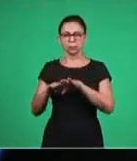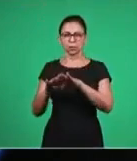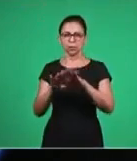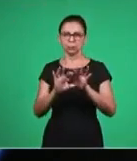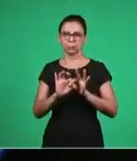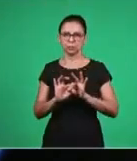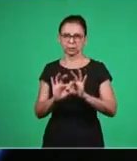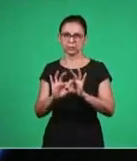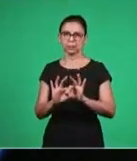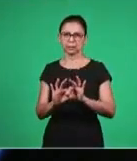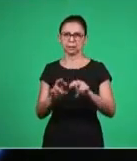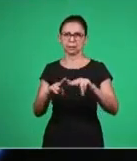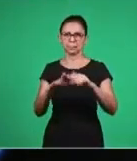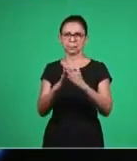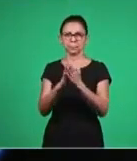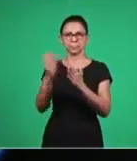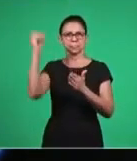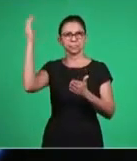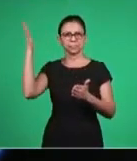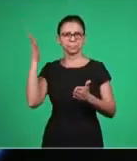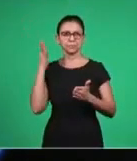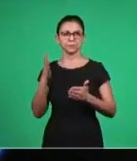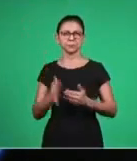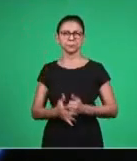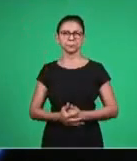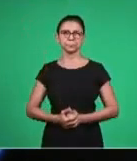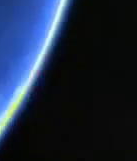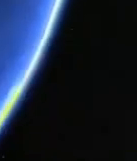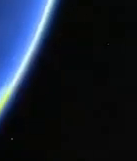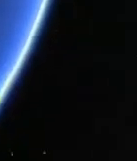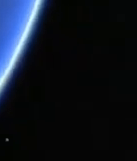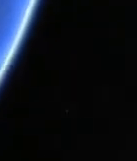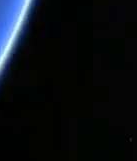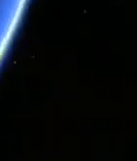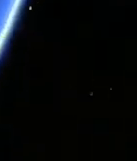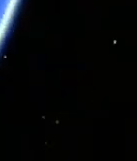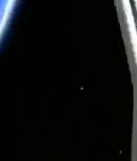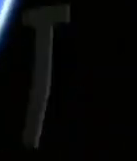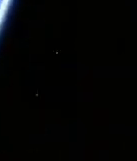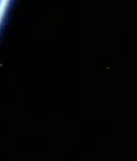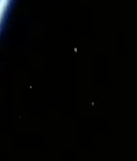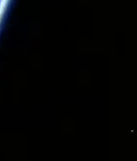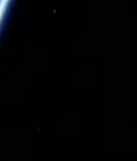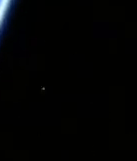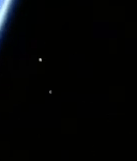are united by the live world.